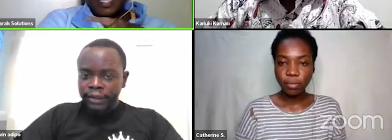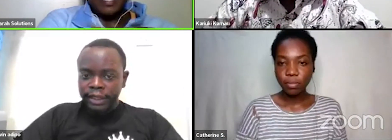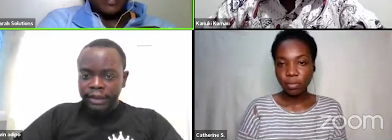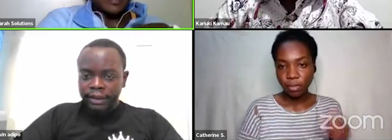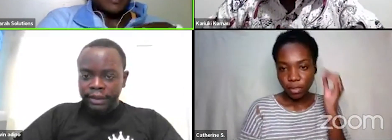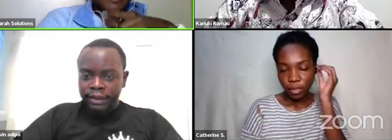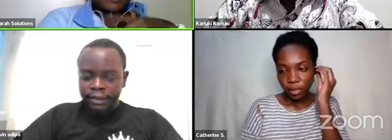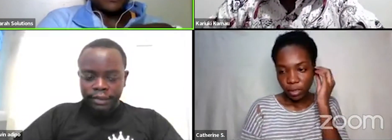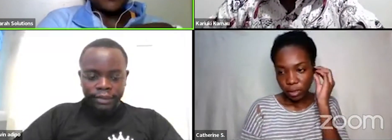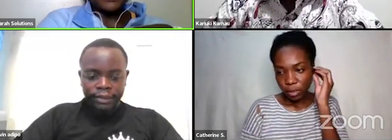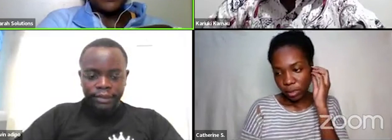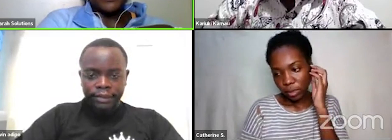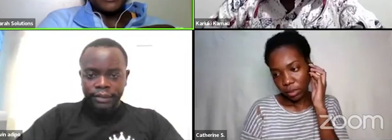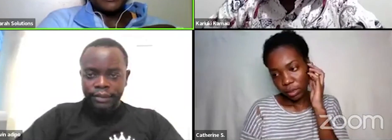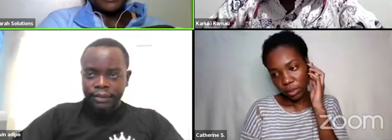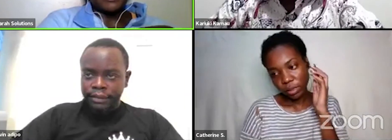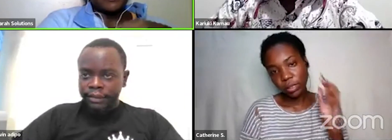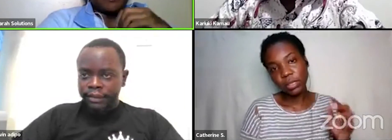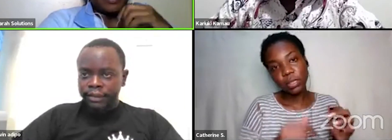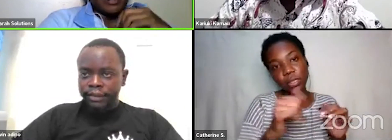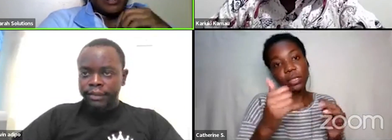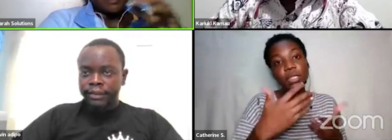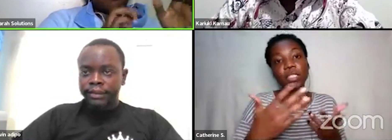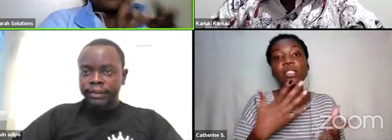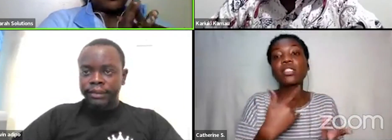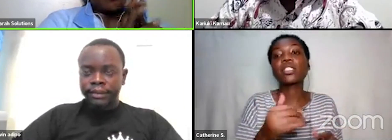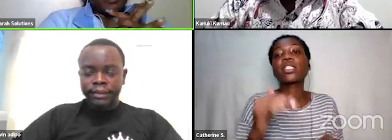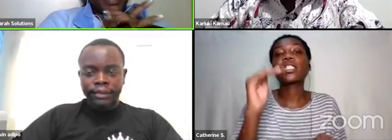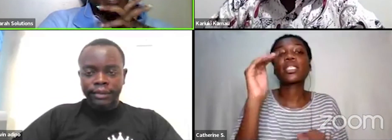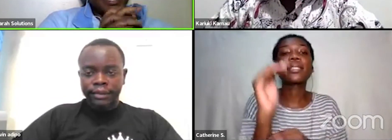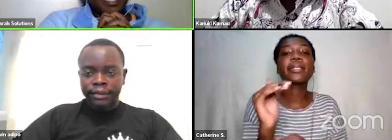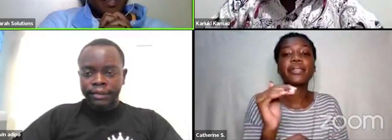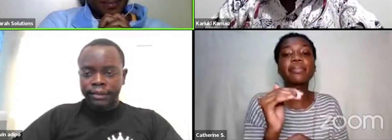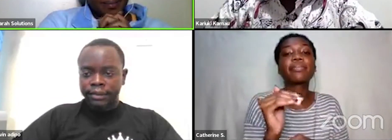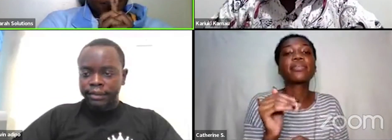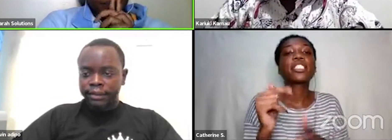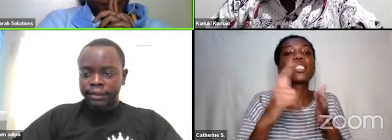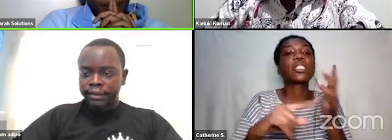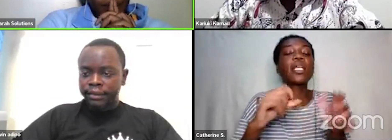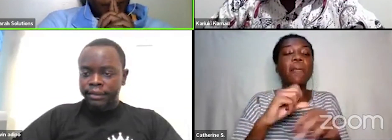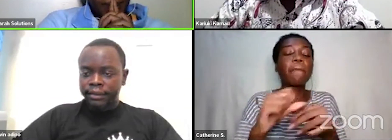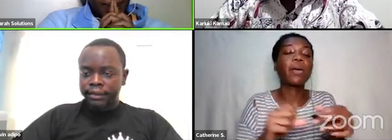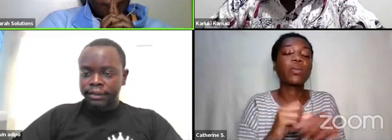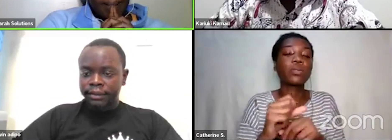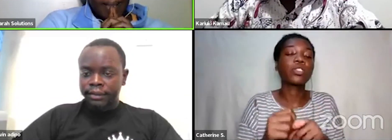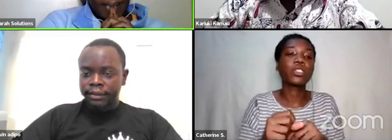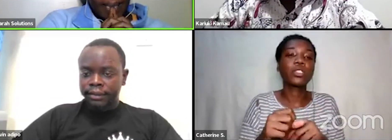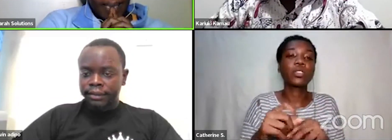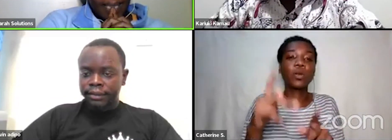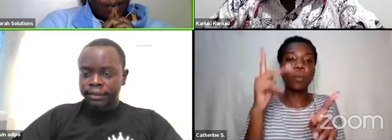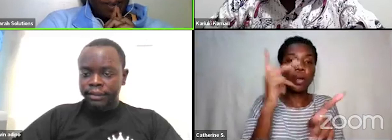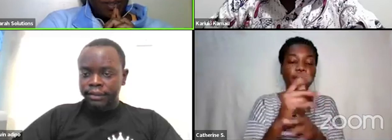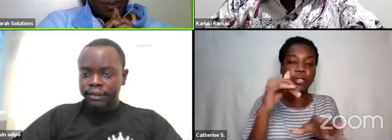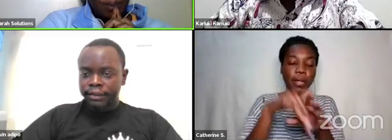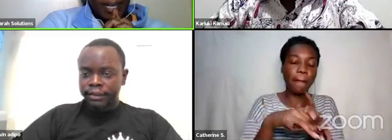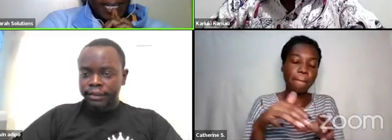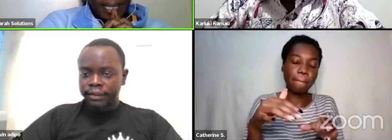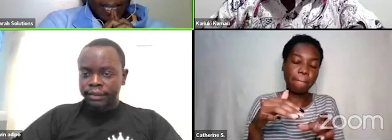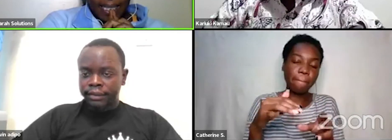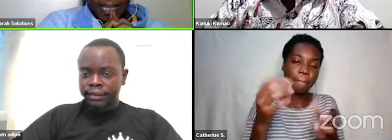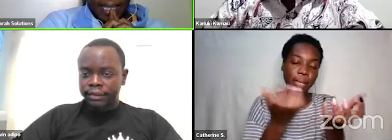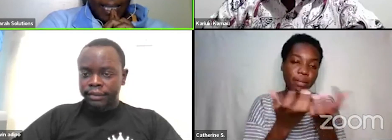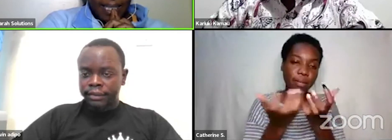So the other thing that I wanted to ask, how about compliance in business? Comment